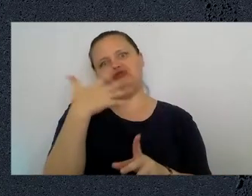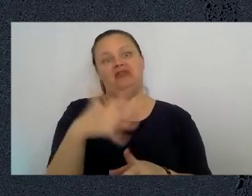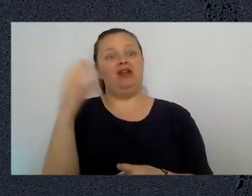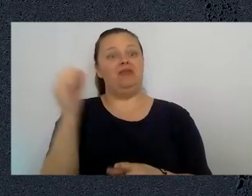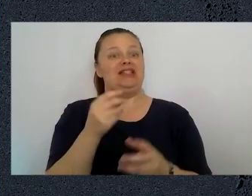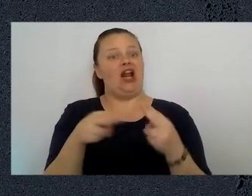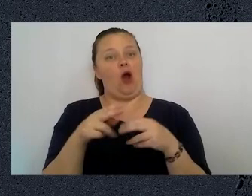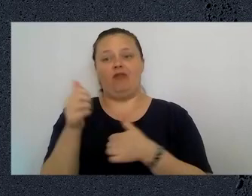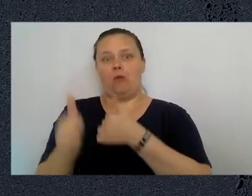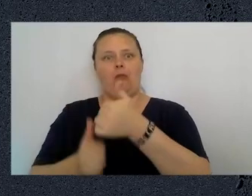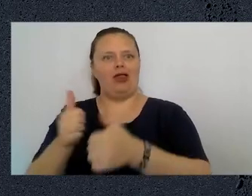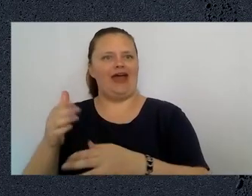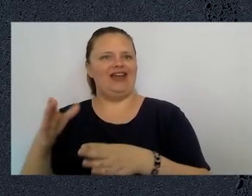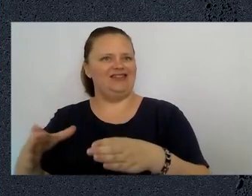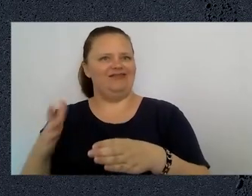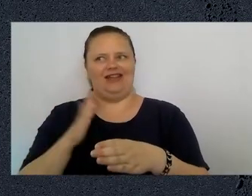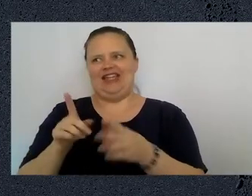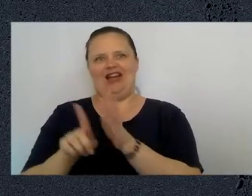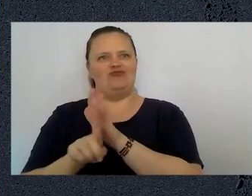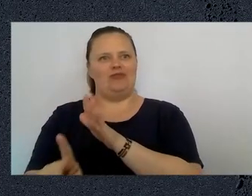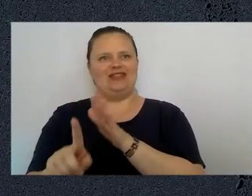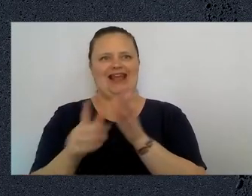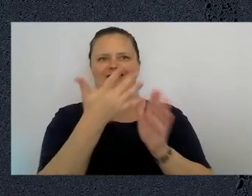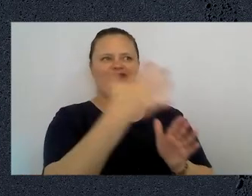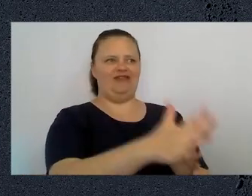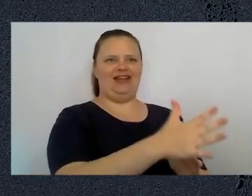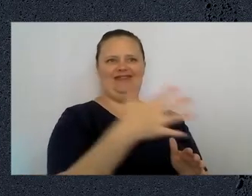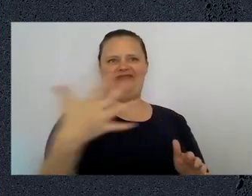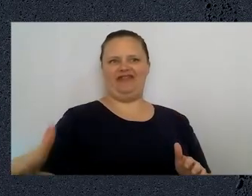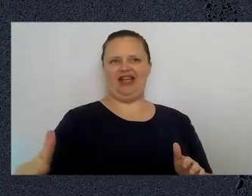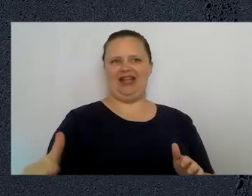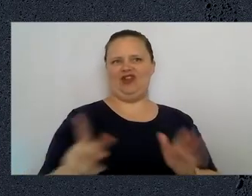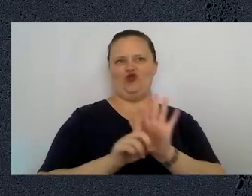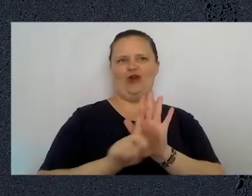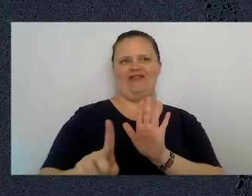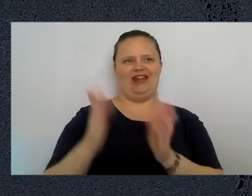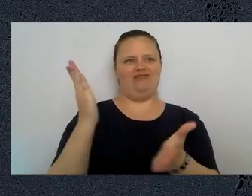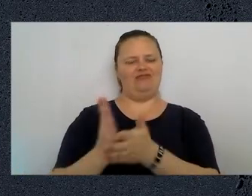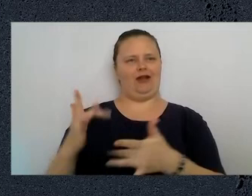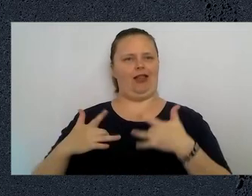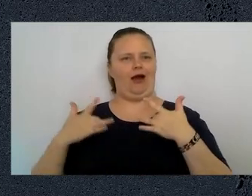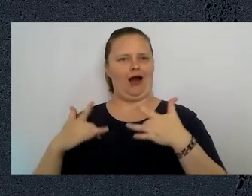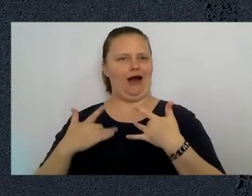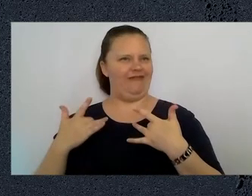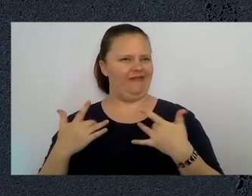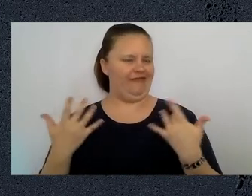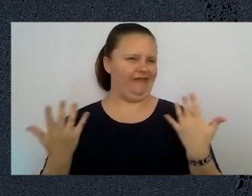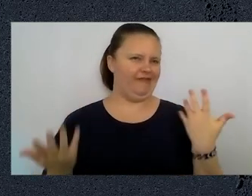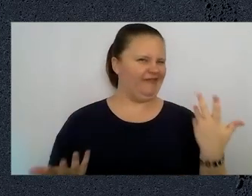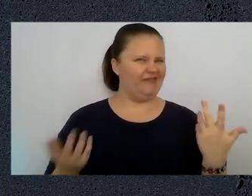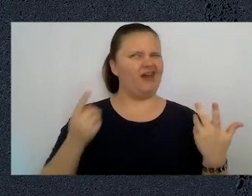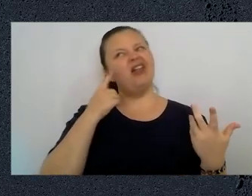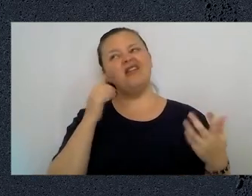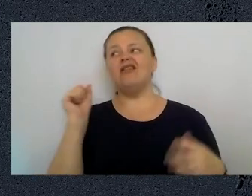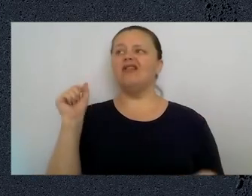need to have 50% of people in science reflecting that proportion of the population. I always think that's a really, it's okay